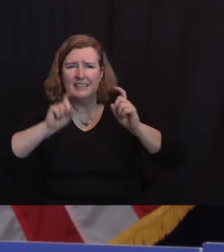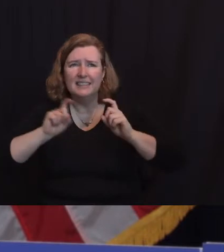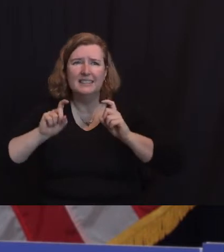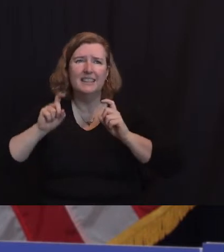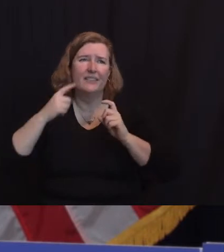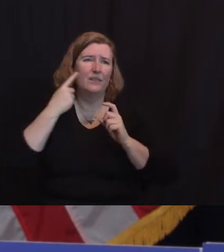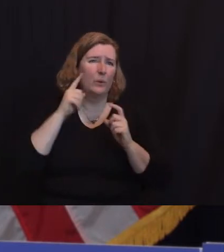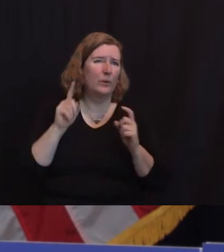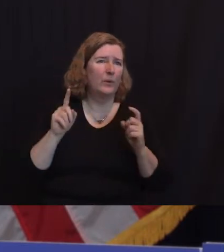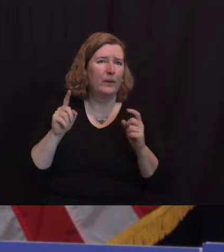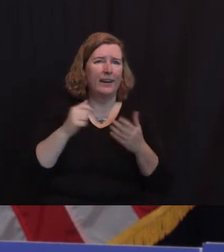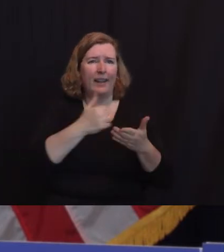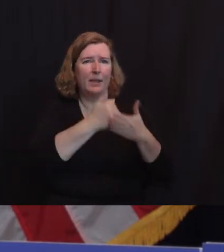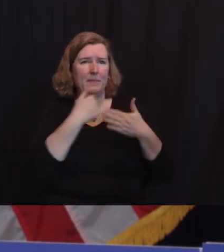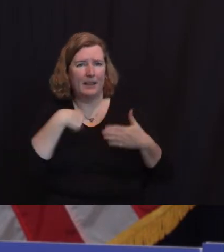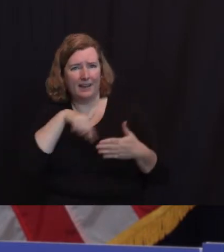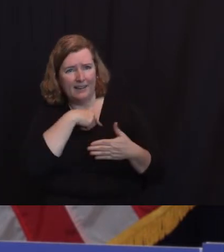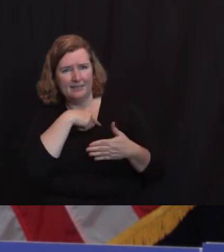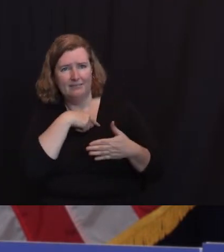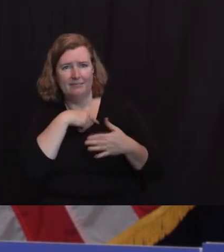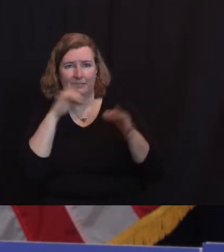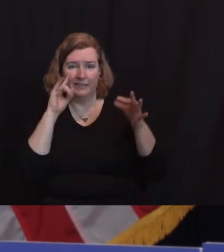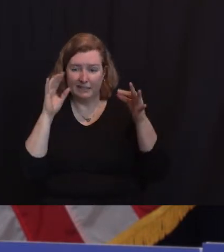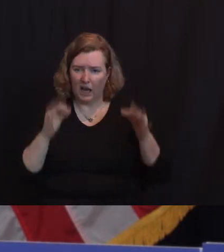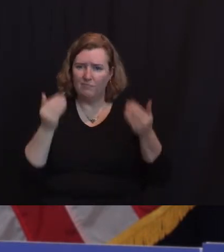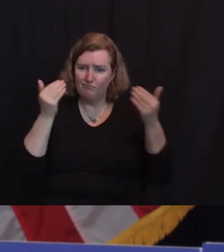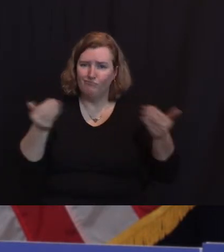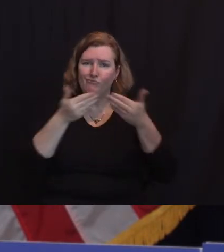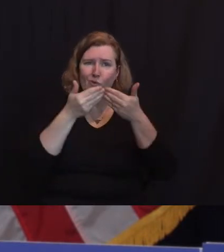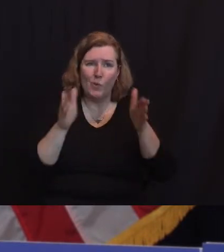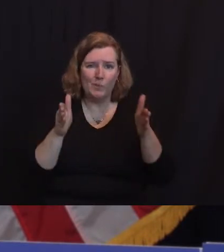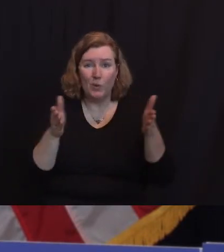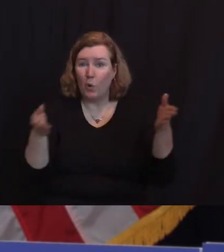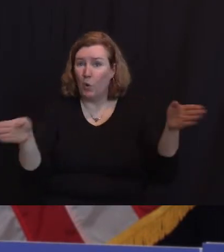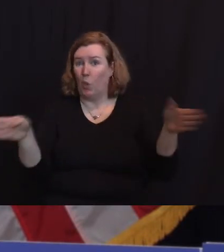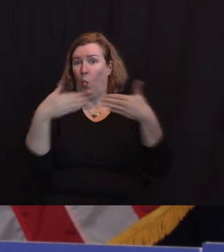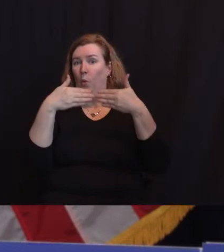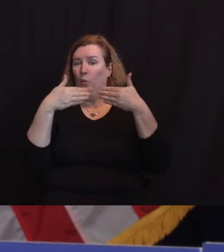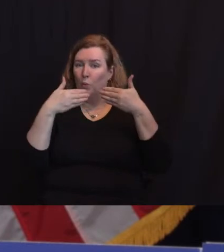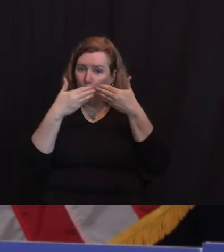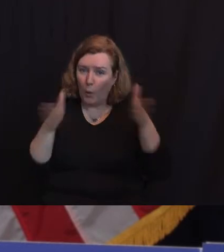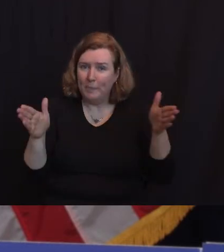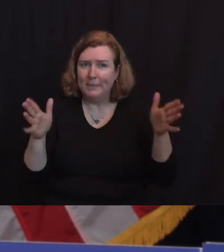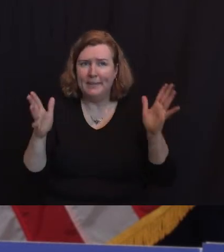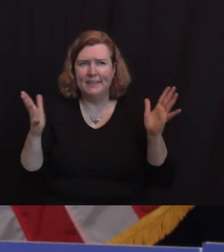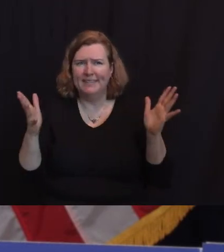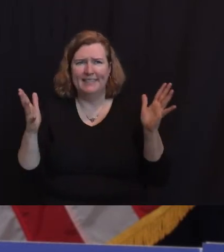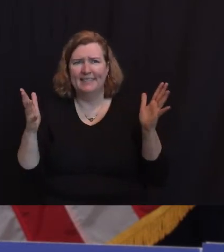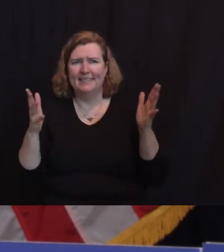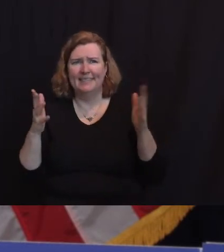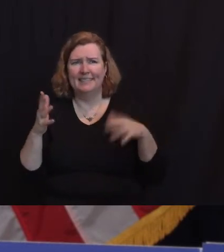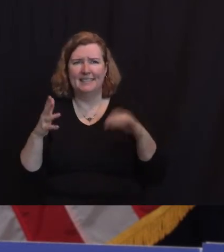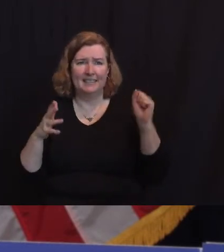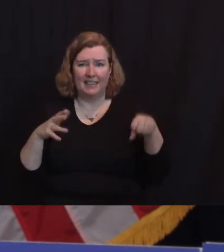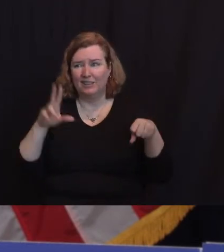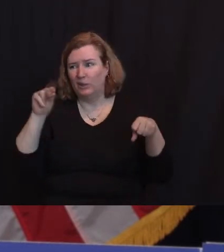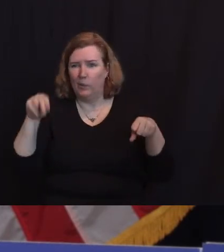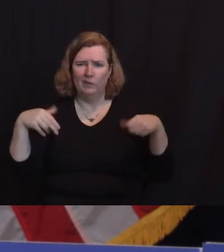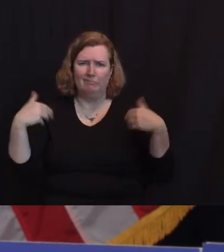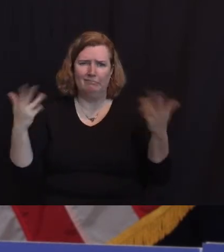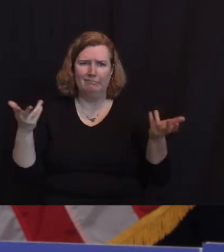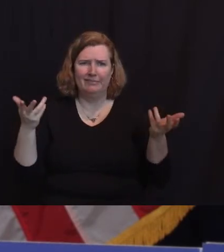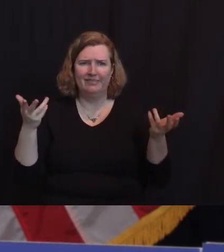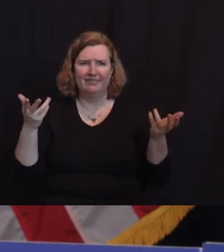whether to reopen or not. And really, reopening is not a yes or no issue. It's